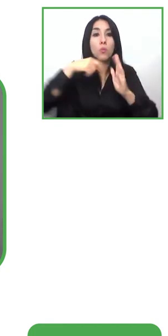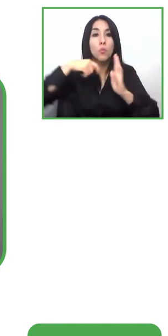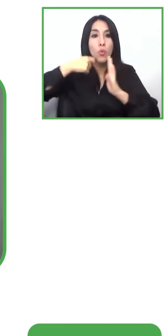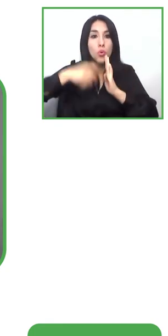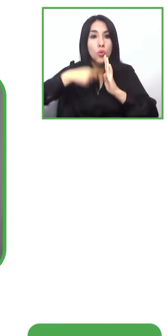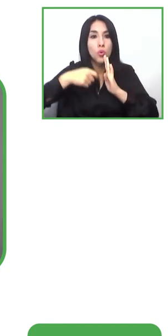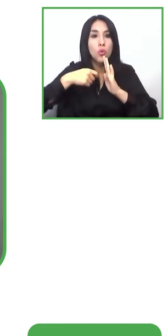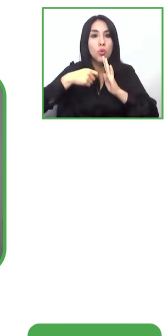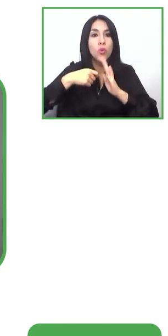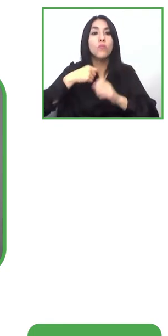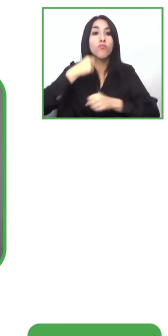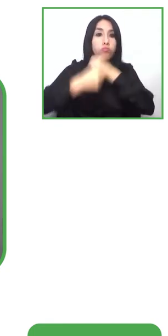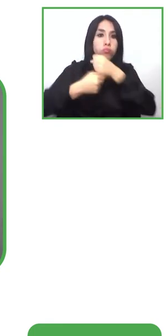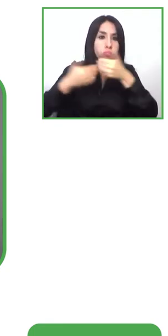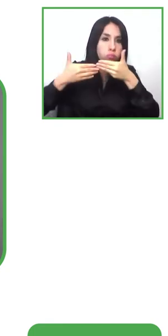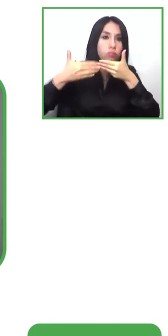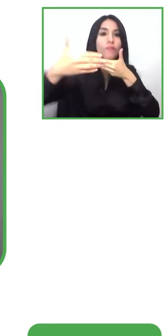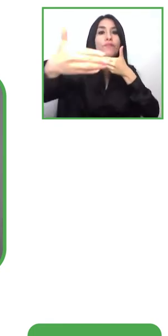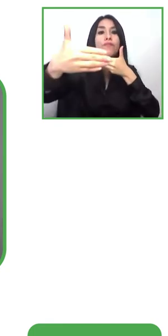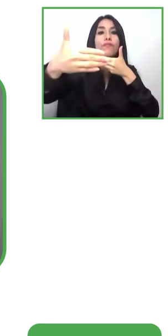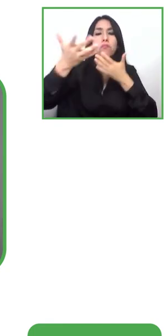development